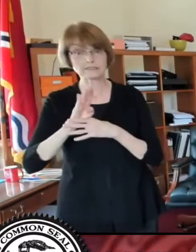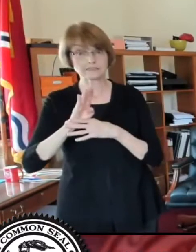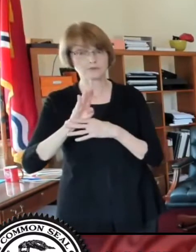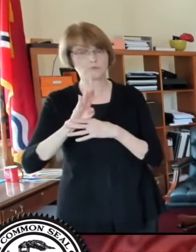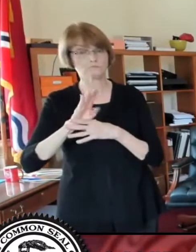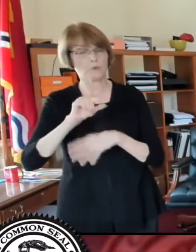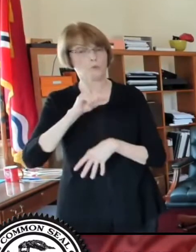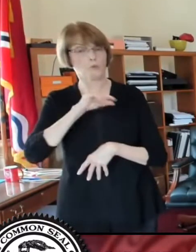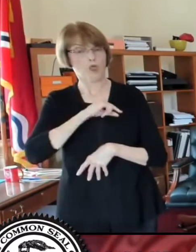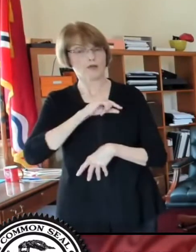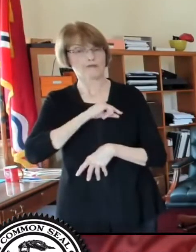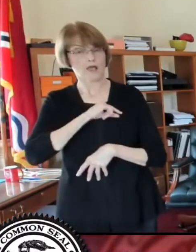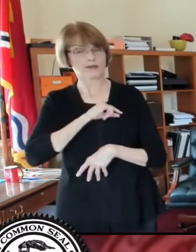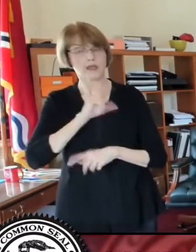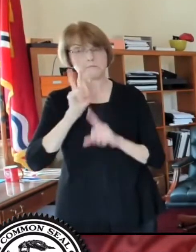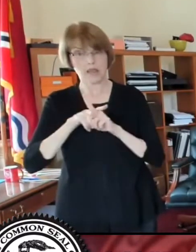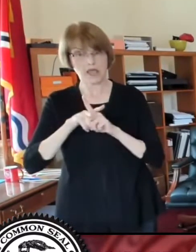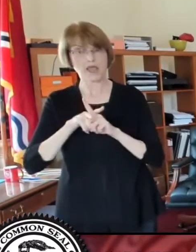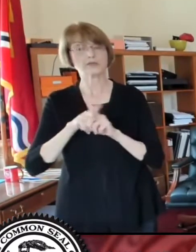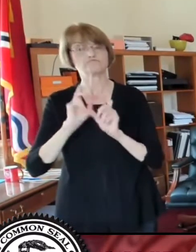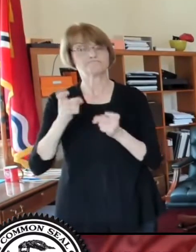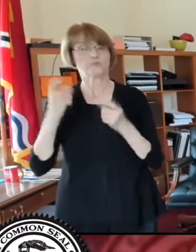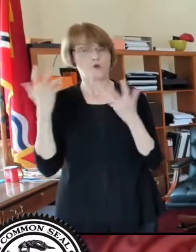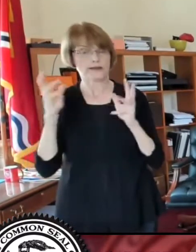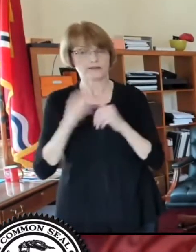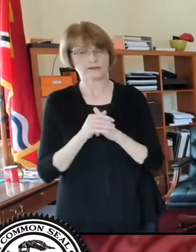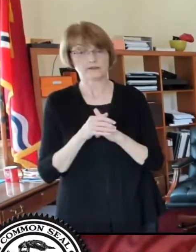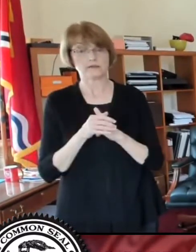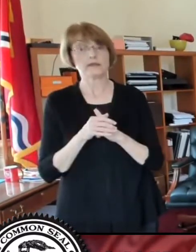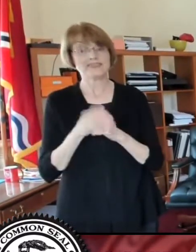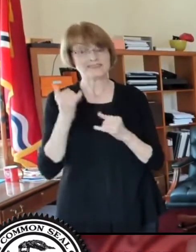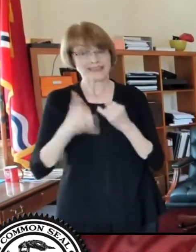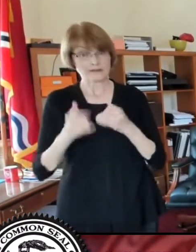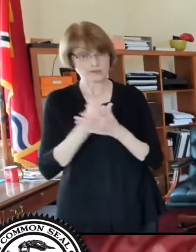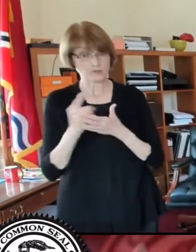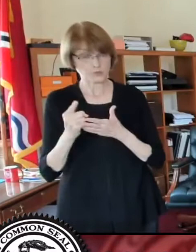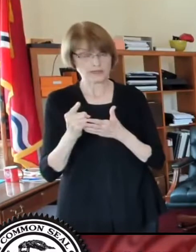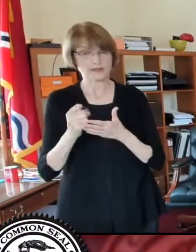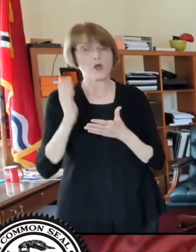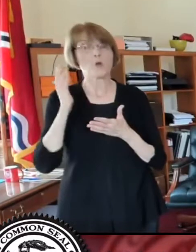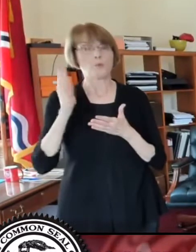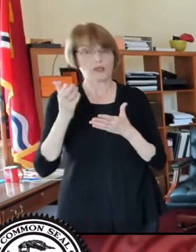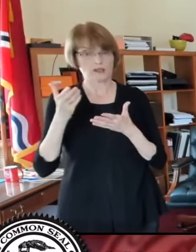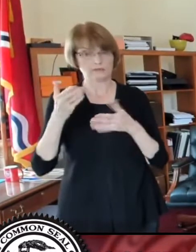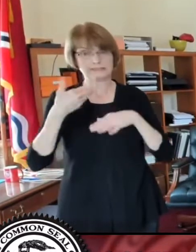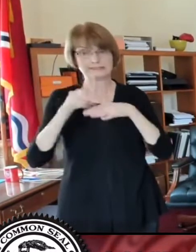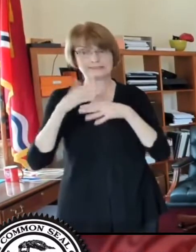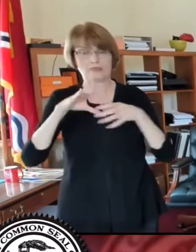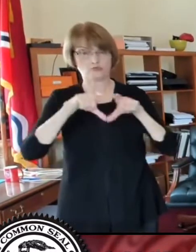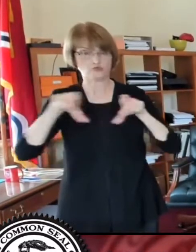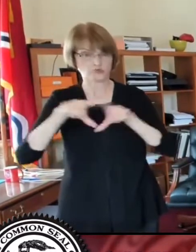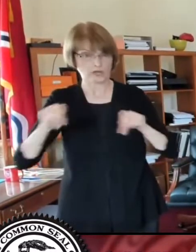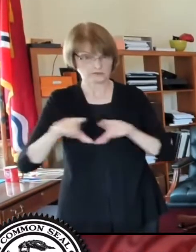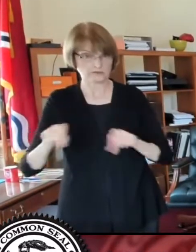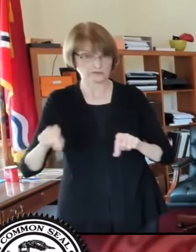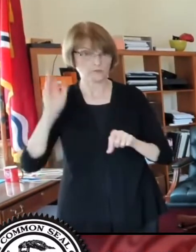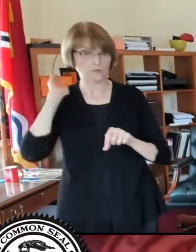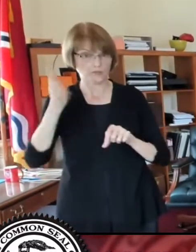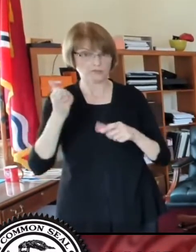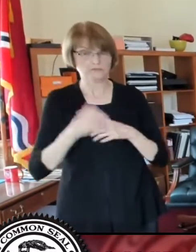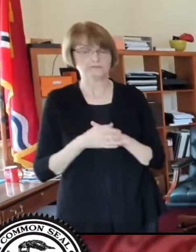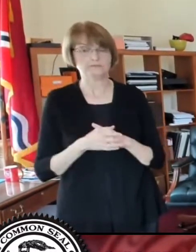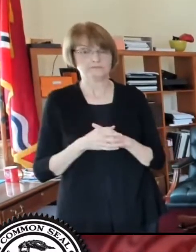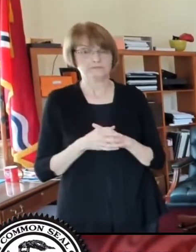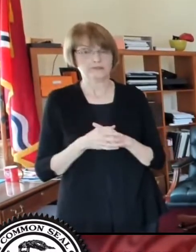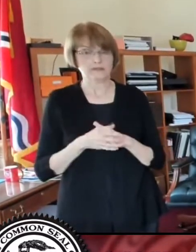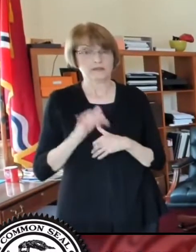$5,000 small business grant. Also, by the end of this week, we expect to be actually releasing some of those checks to the businesses. So that's